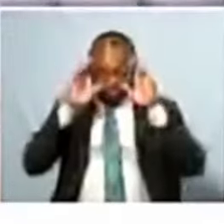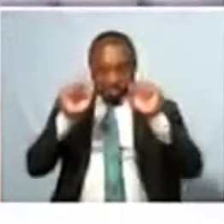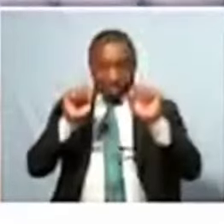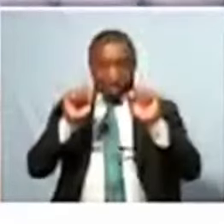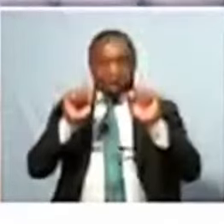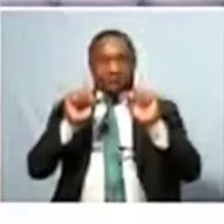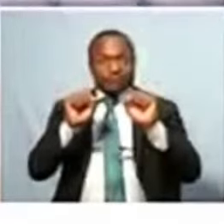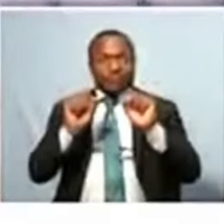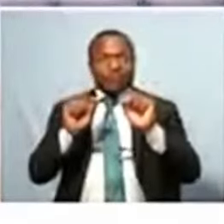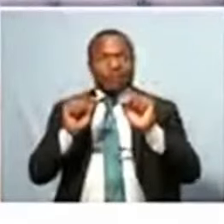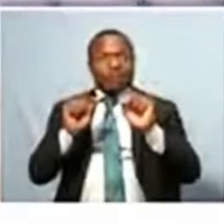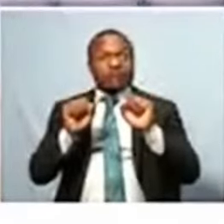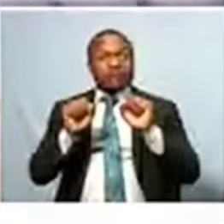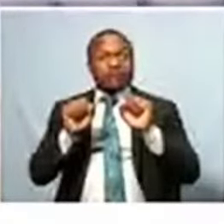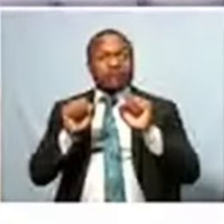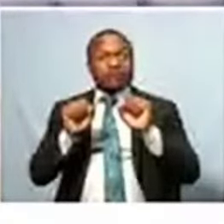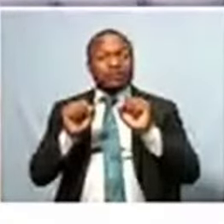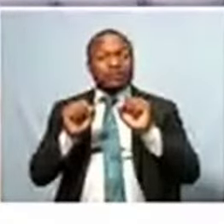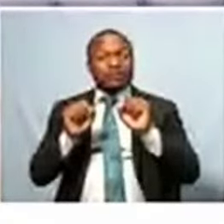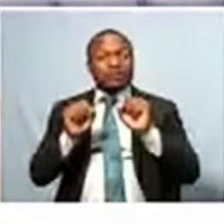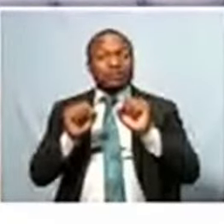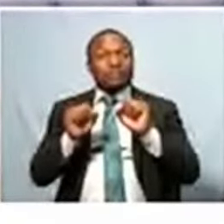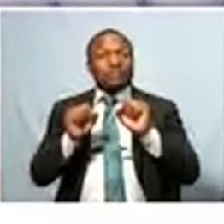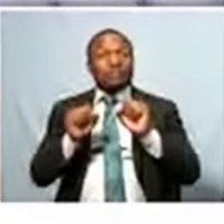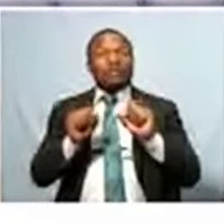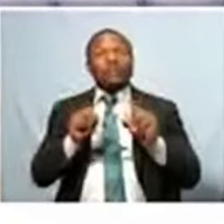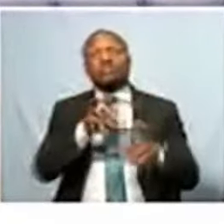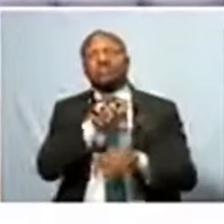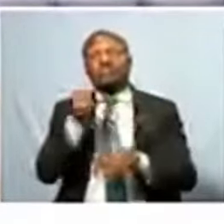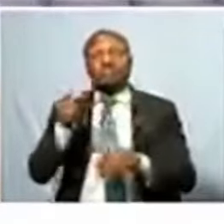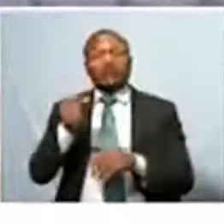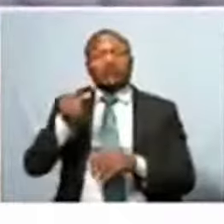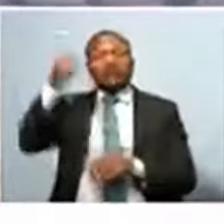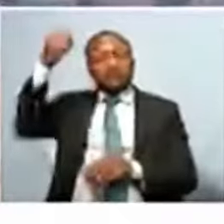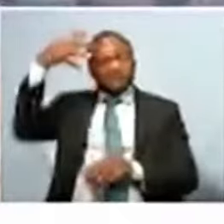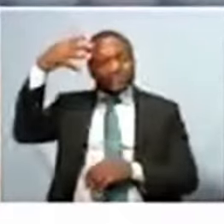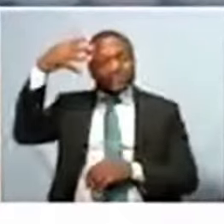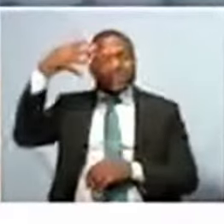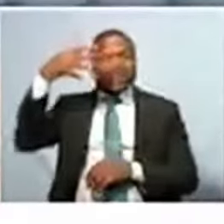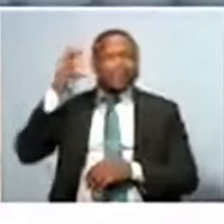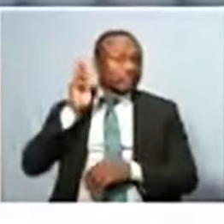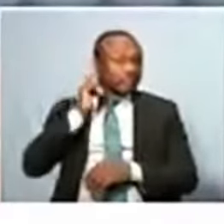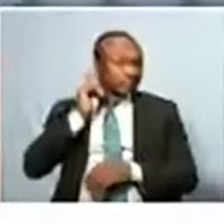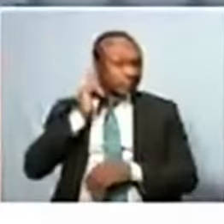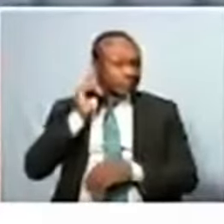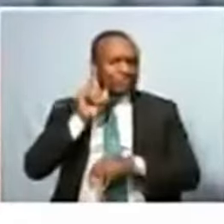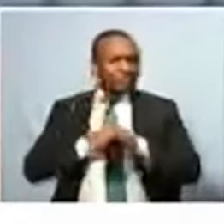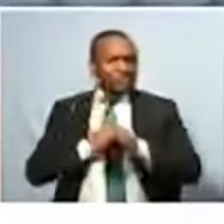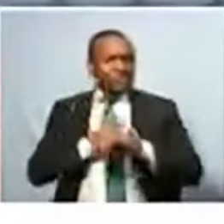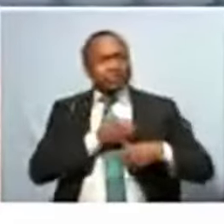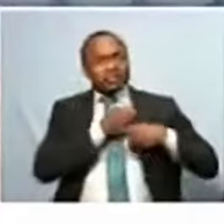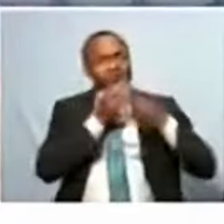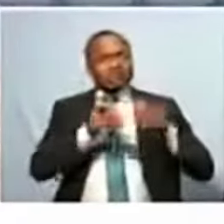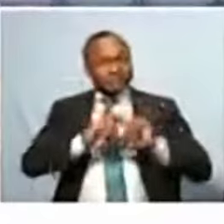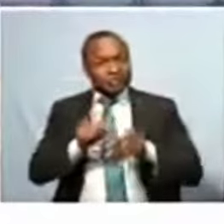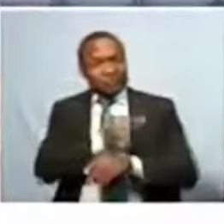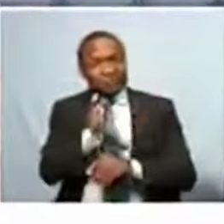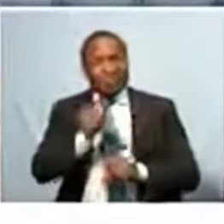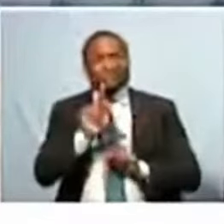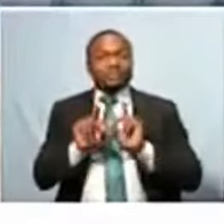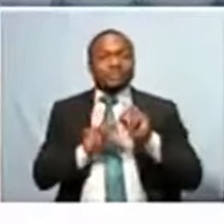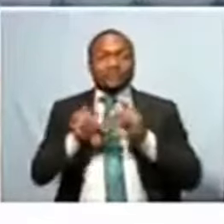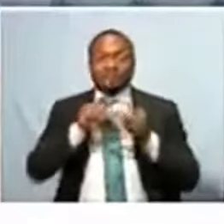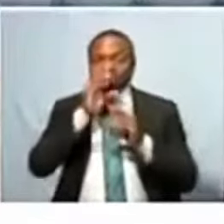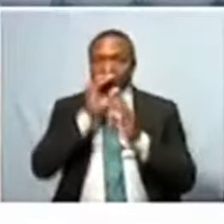being thrown out of Sun FM. The time that he went to express his views that were different from these guys.